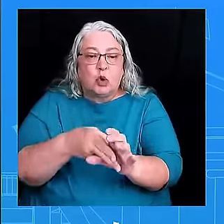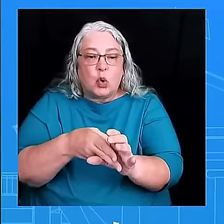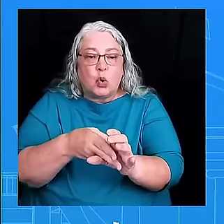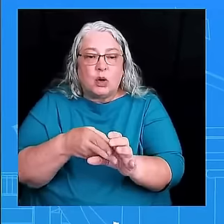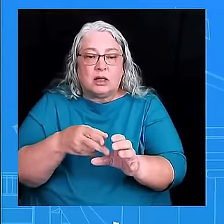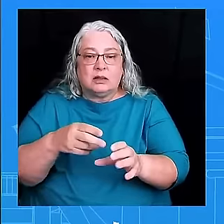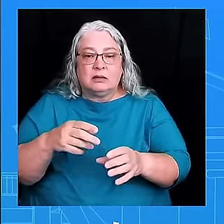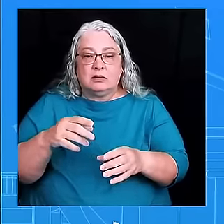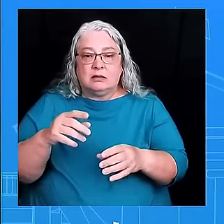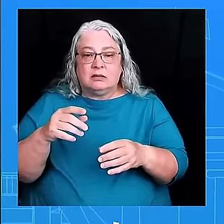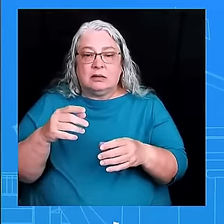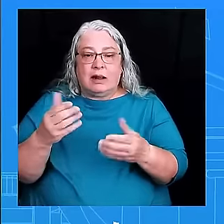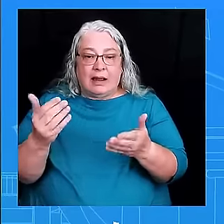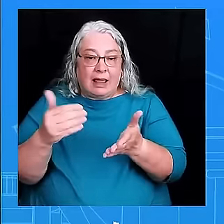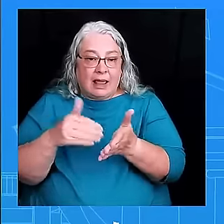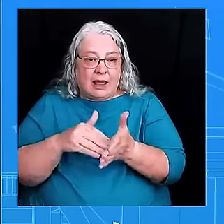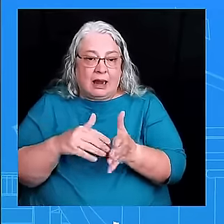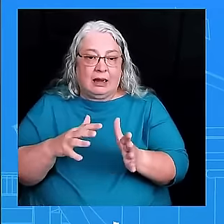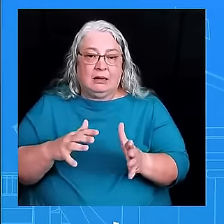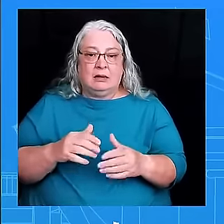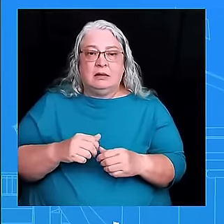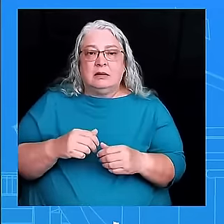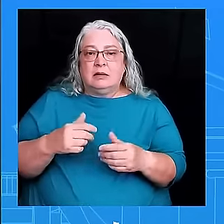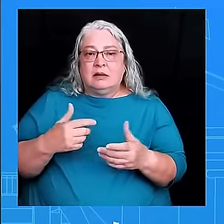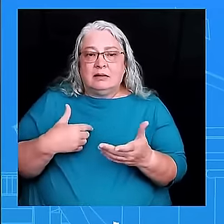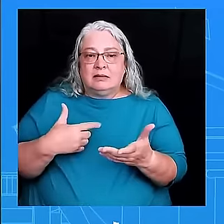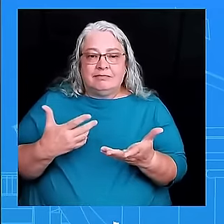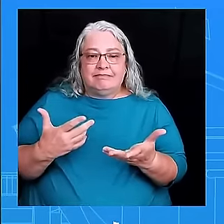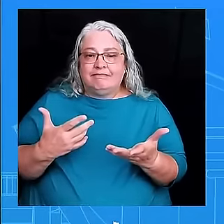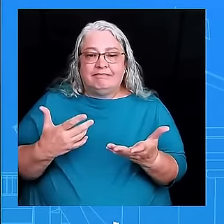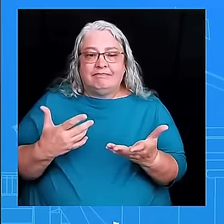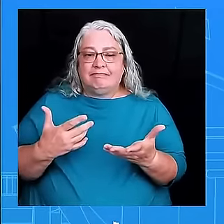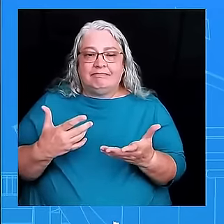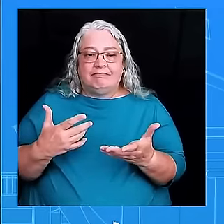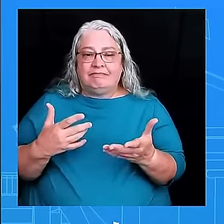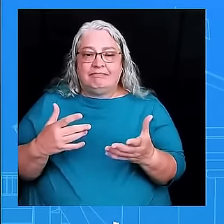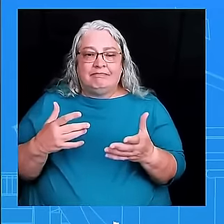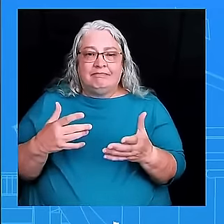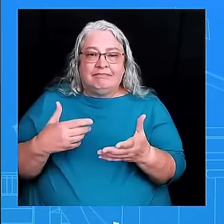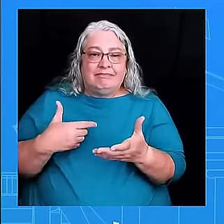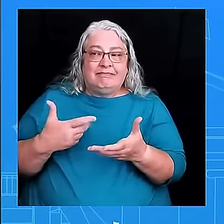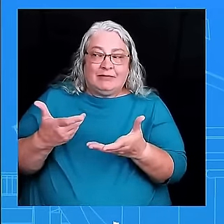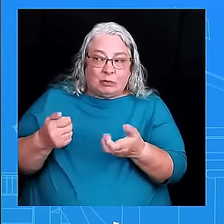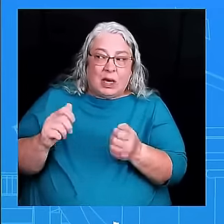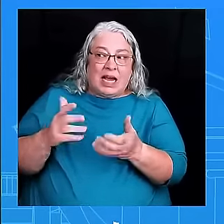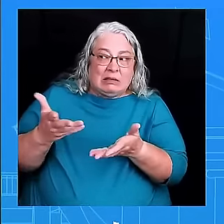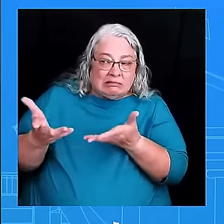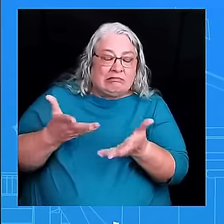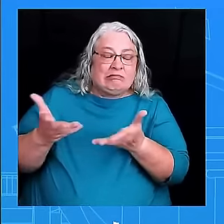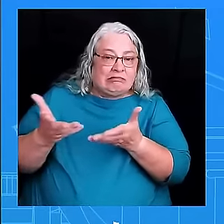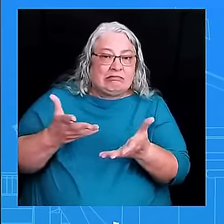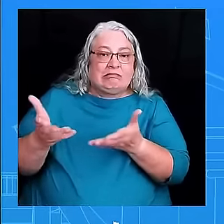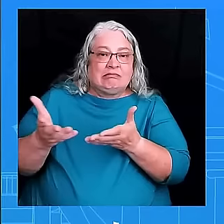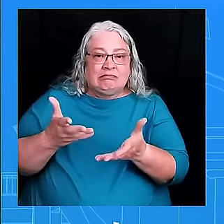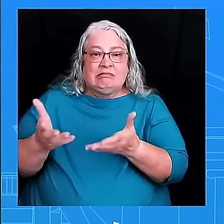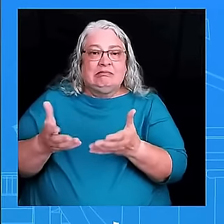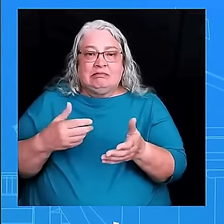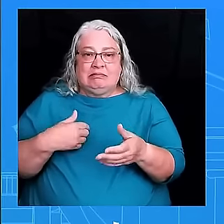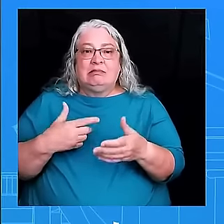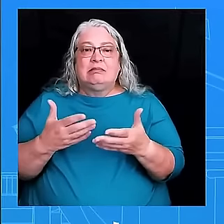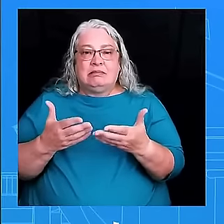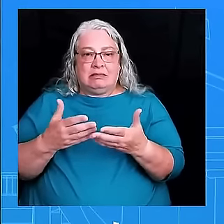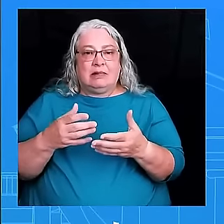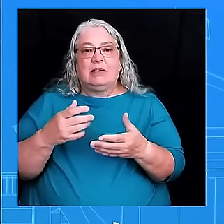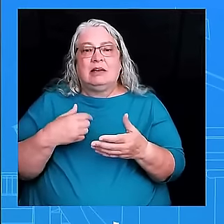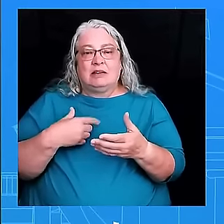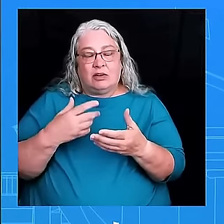publicly stated, and my colleagues have also laid out our view that there is an arms control agenda that's